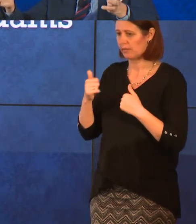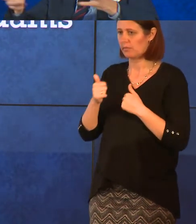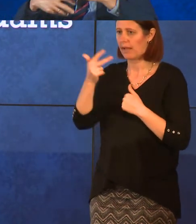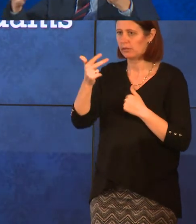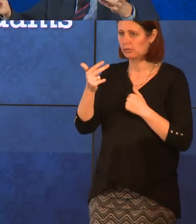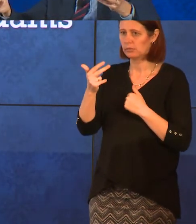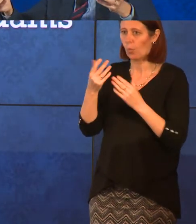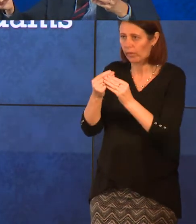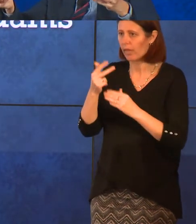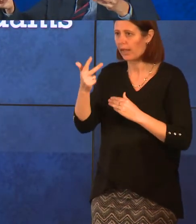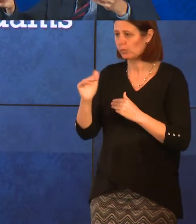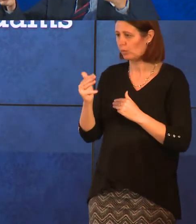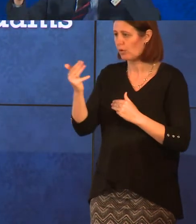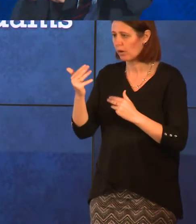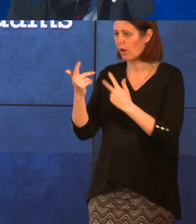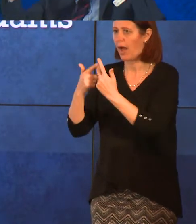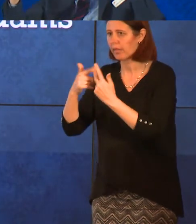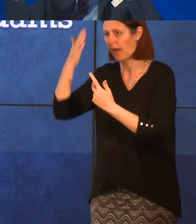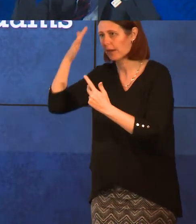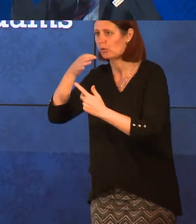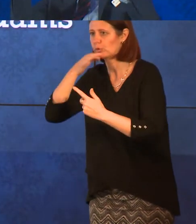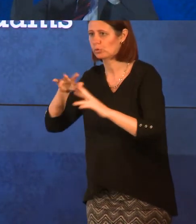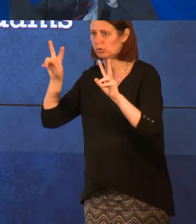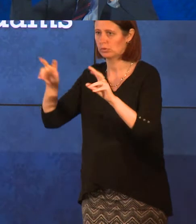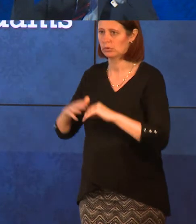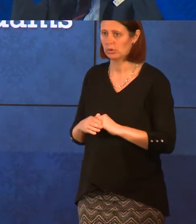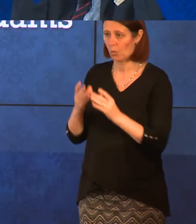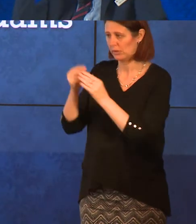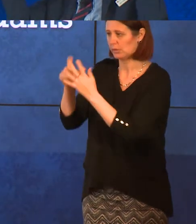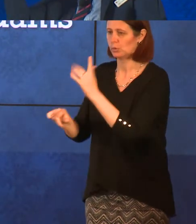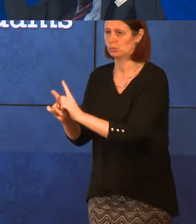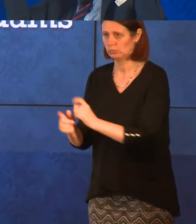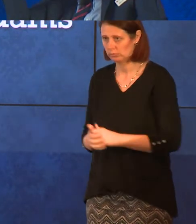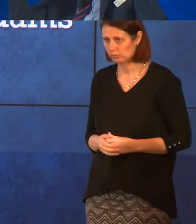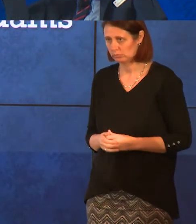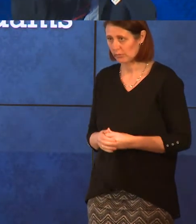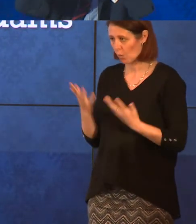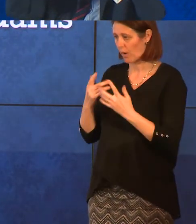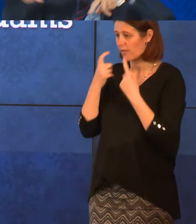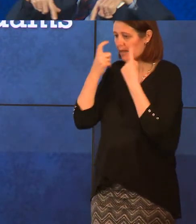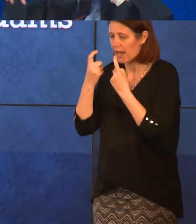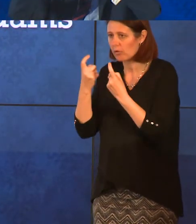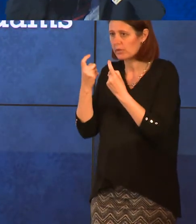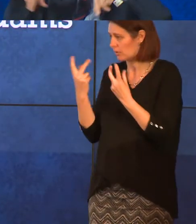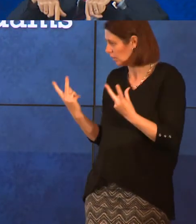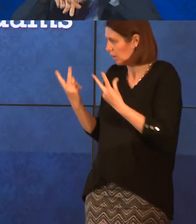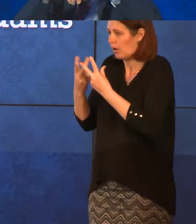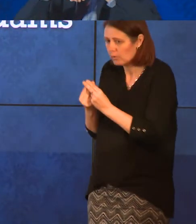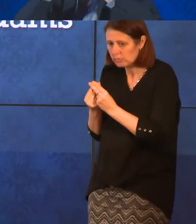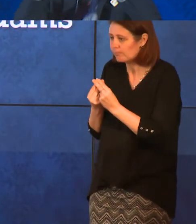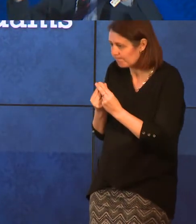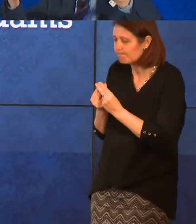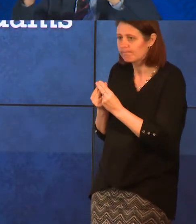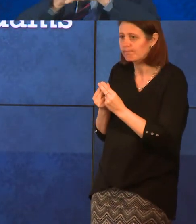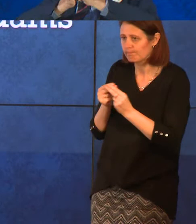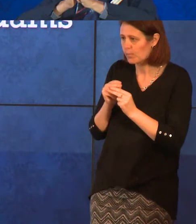other adult children, adults with disabilities, where the carers have joined forces and said, you